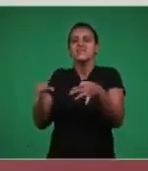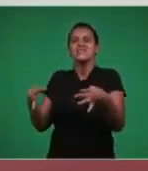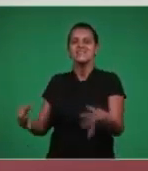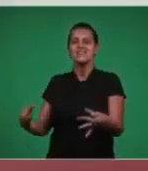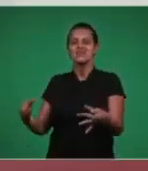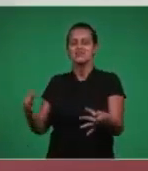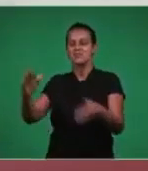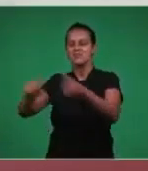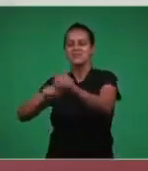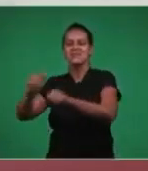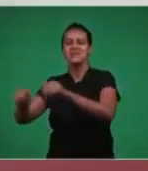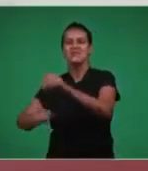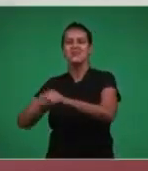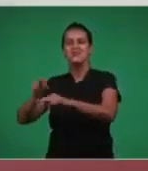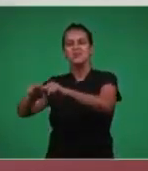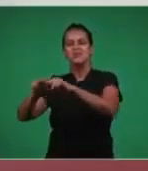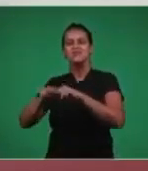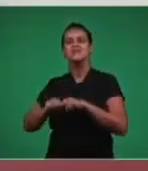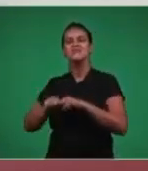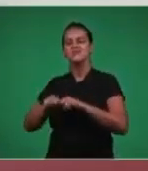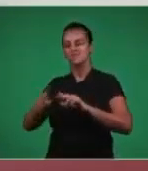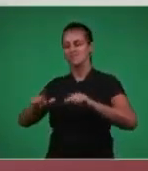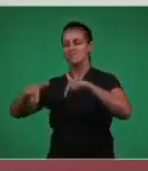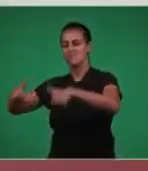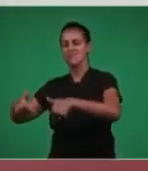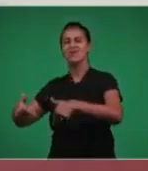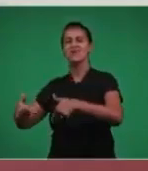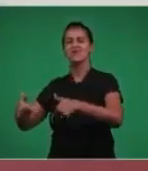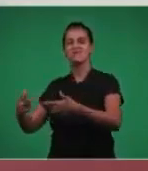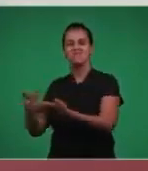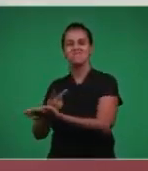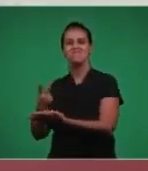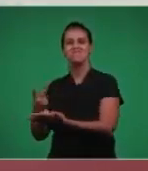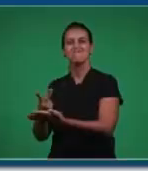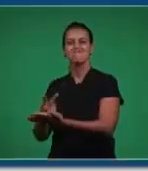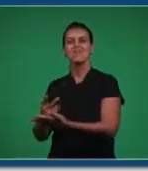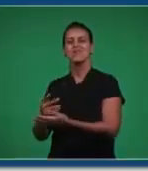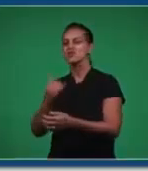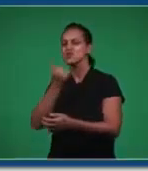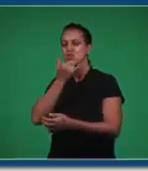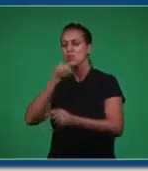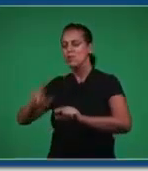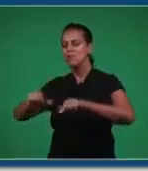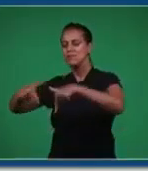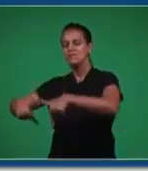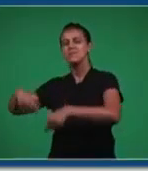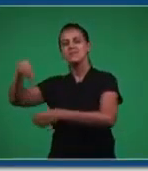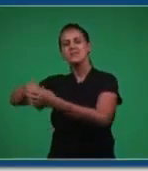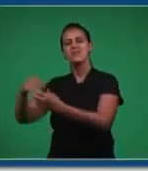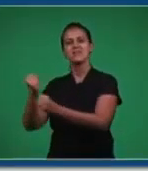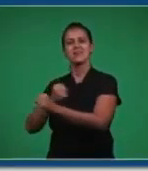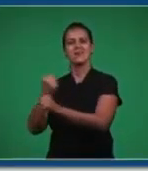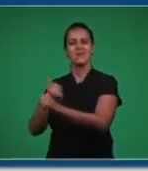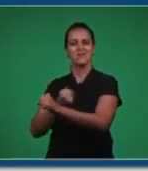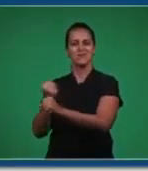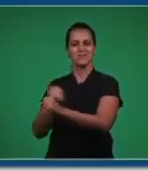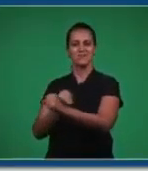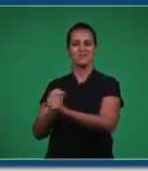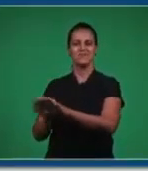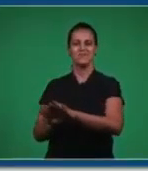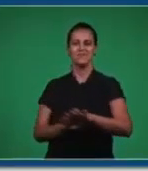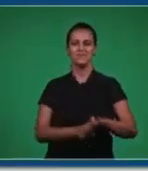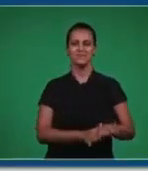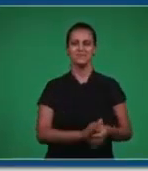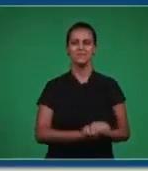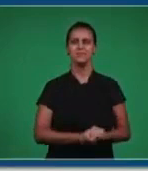name of the Lord. Let's go to the next slide. Here is an image. If you have glasses, you can share